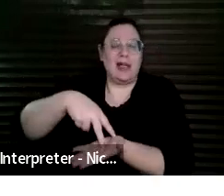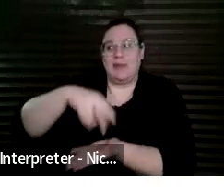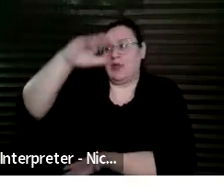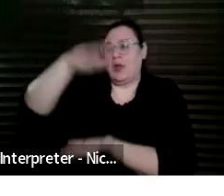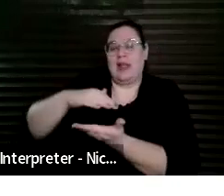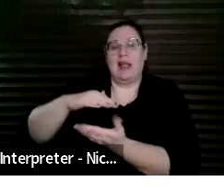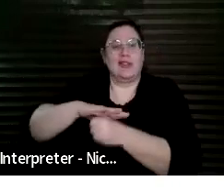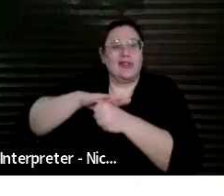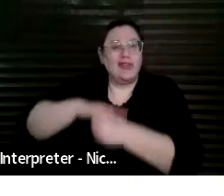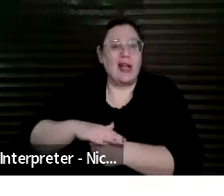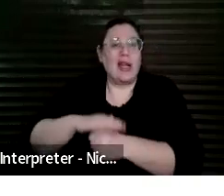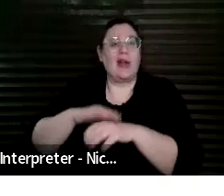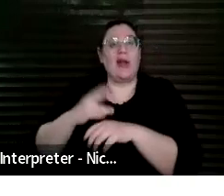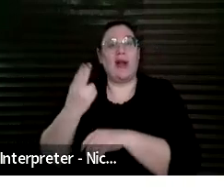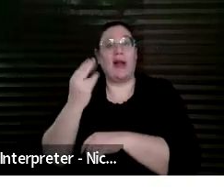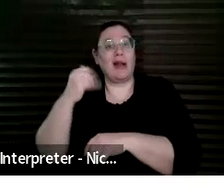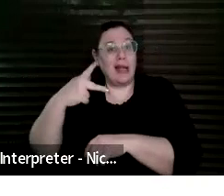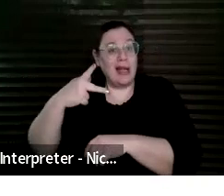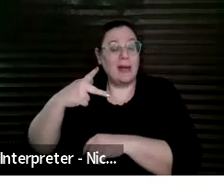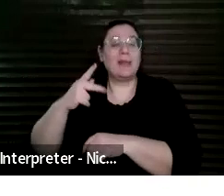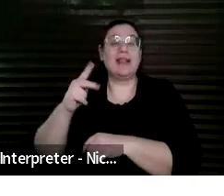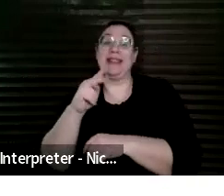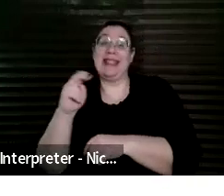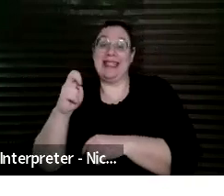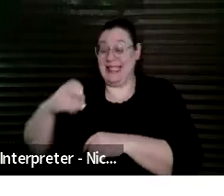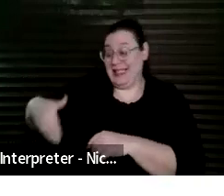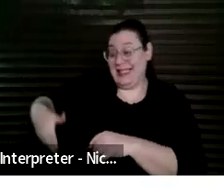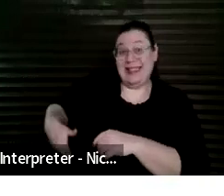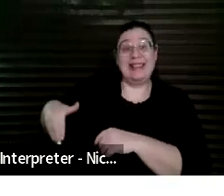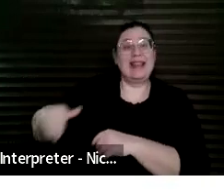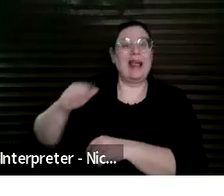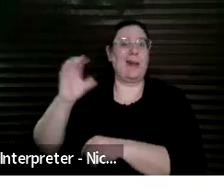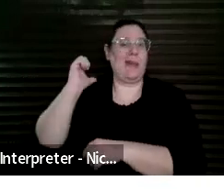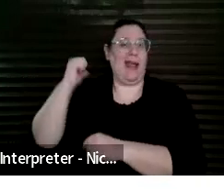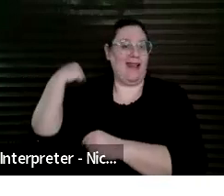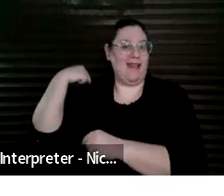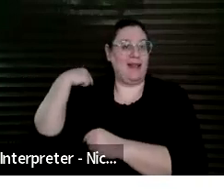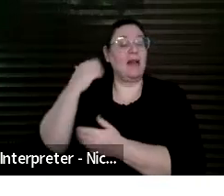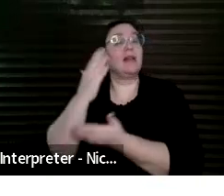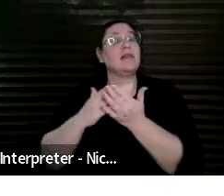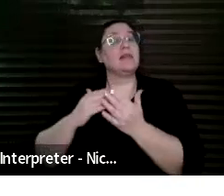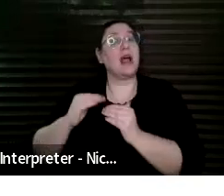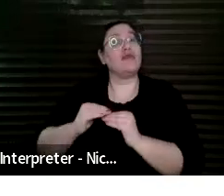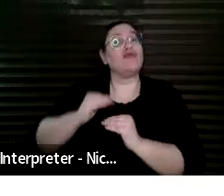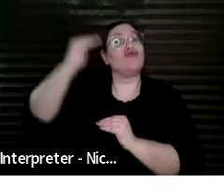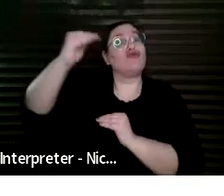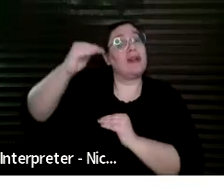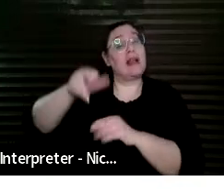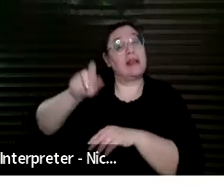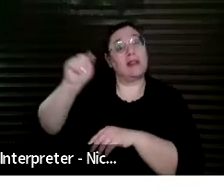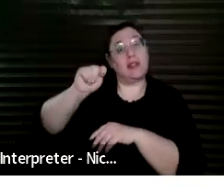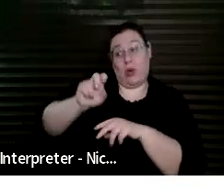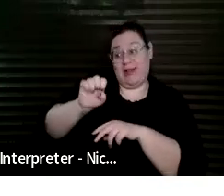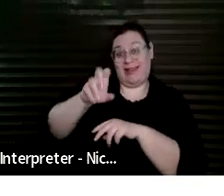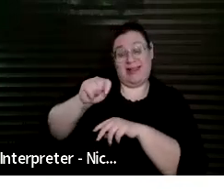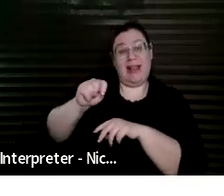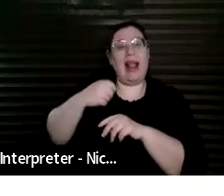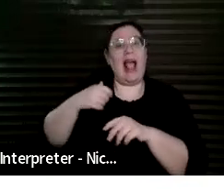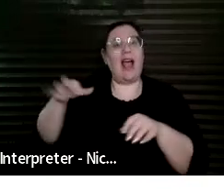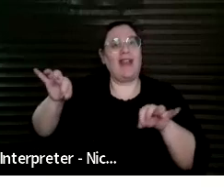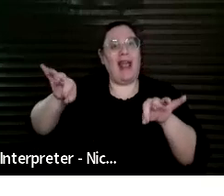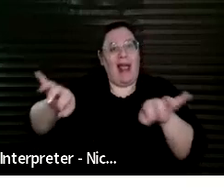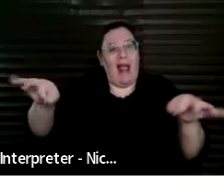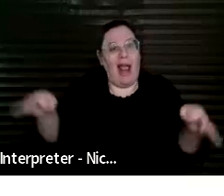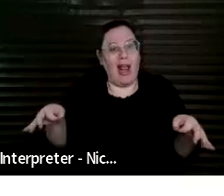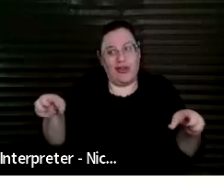hips, knees, and back. Some raised toilet seats come with attached handles, eliminating the need for grab